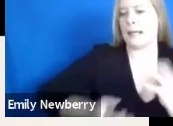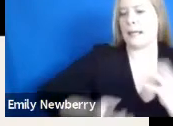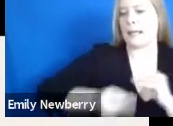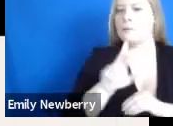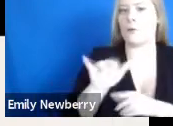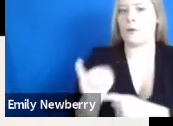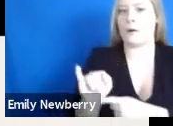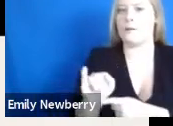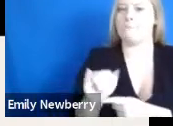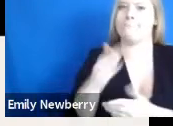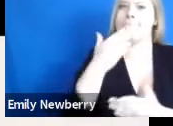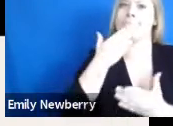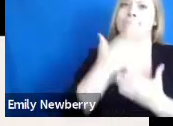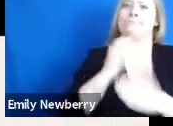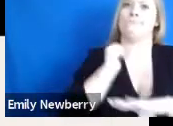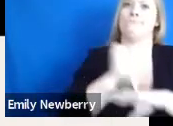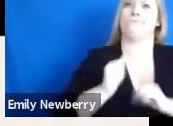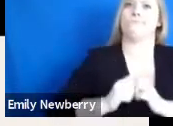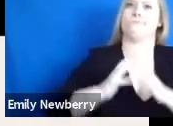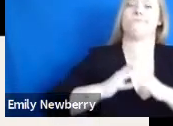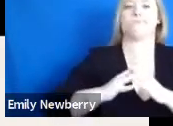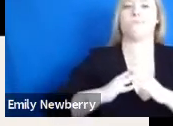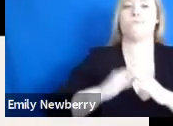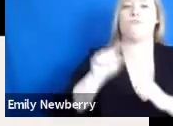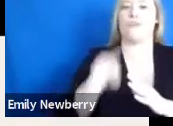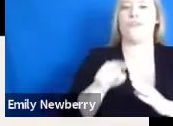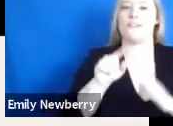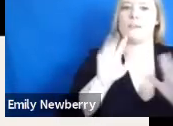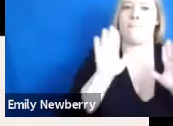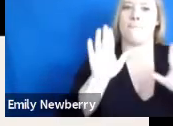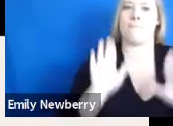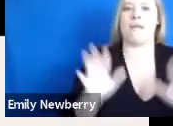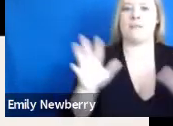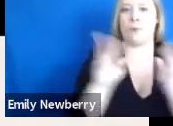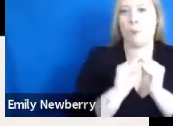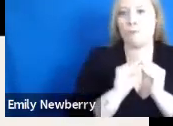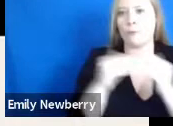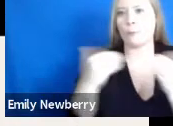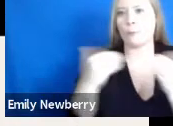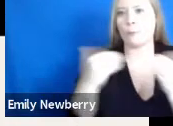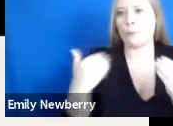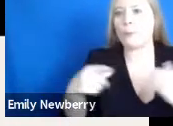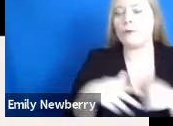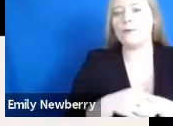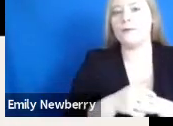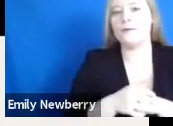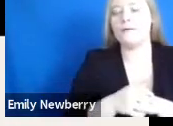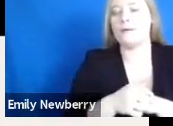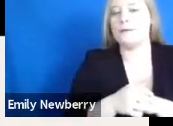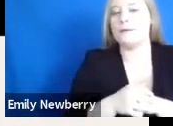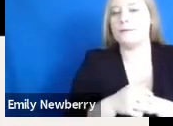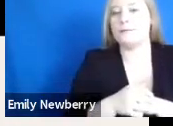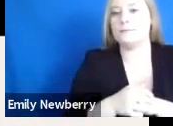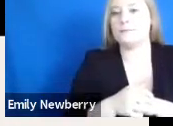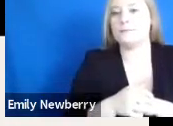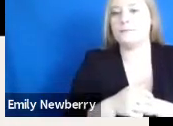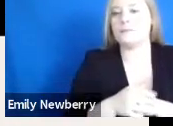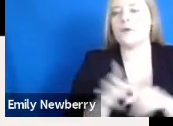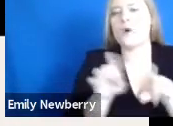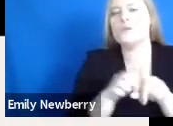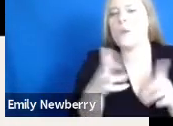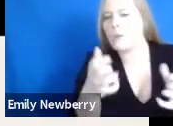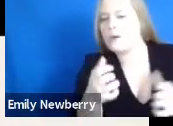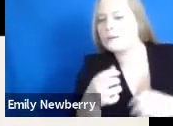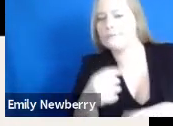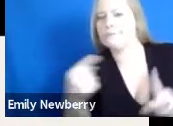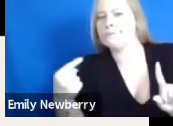this virtual field trip and virtual conference off. It's really been great. So let me also just point